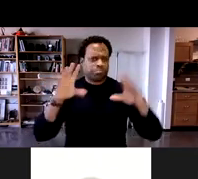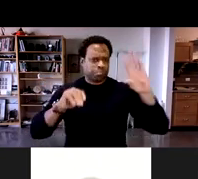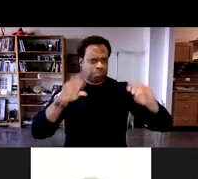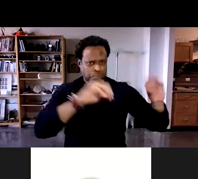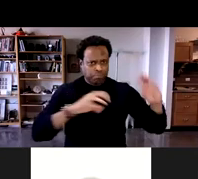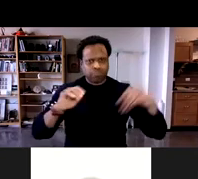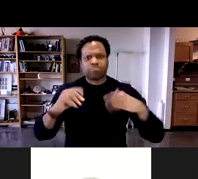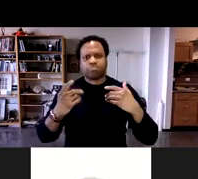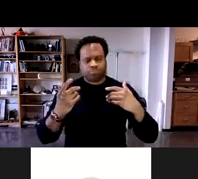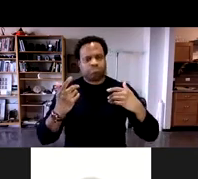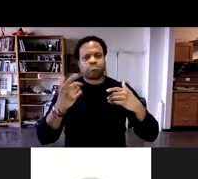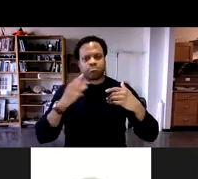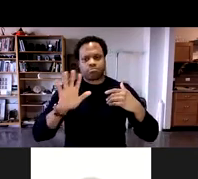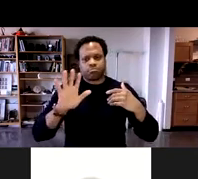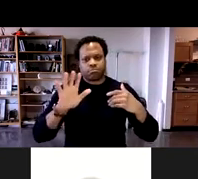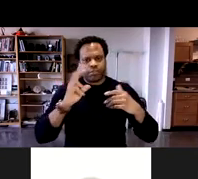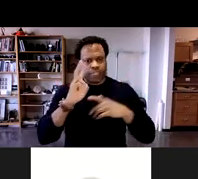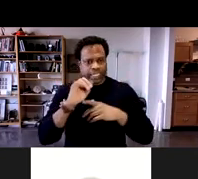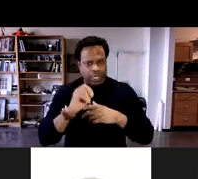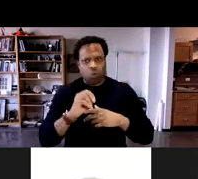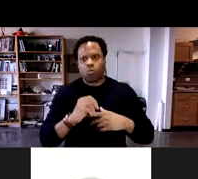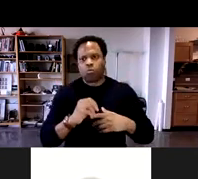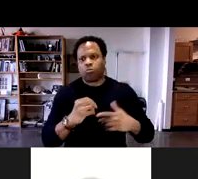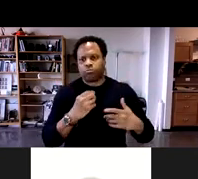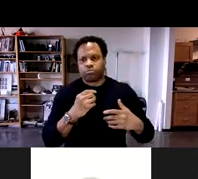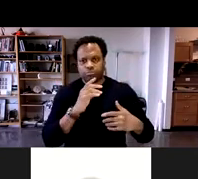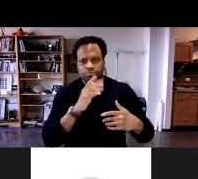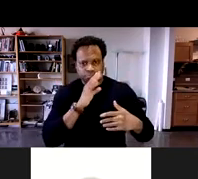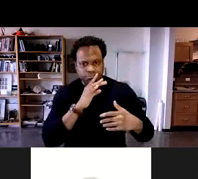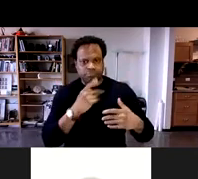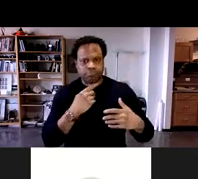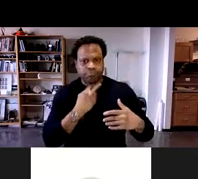And then for the remainder, I'd like you all to shut your cameras off